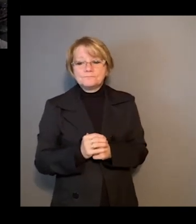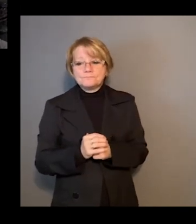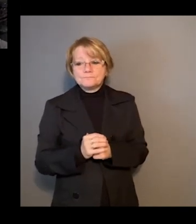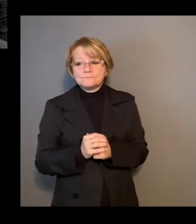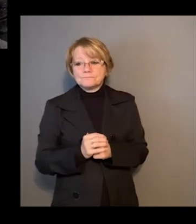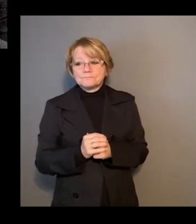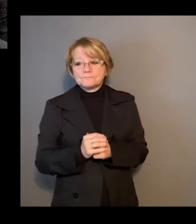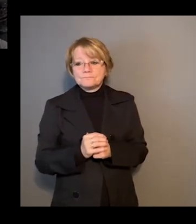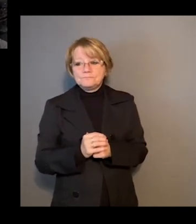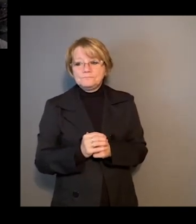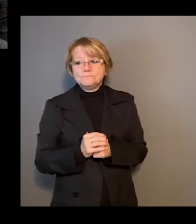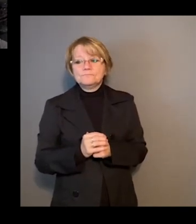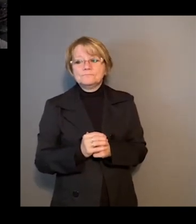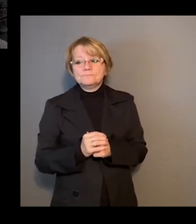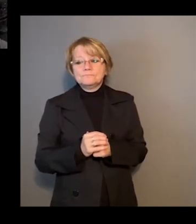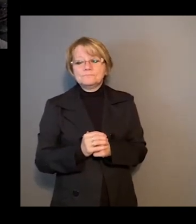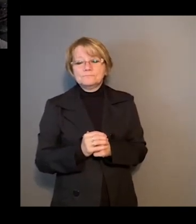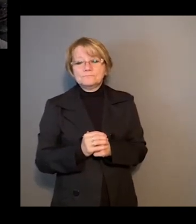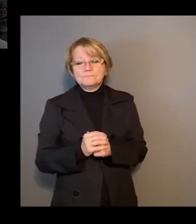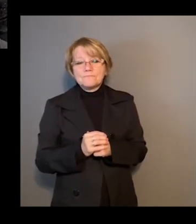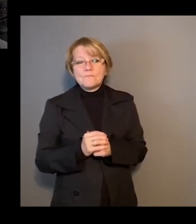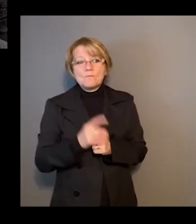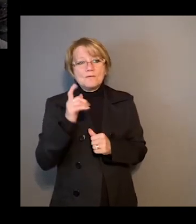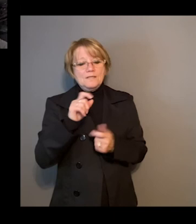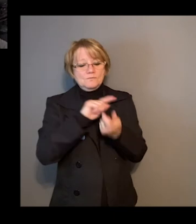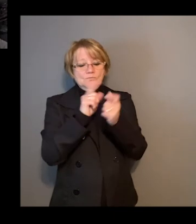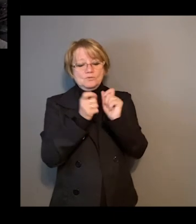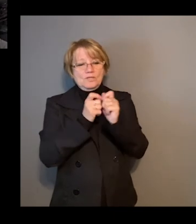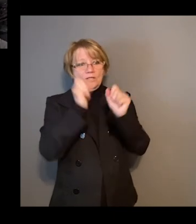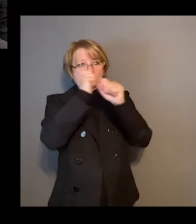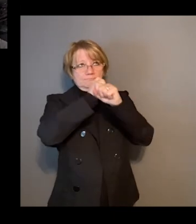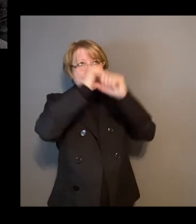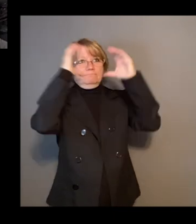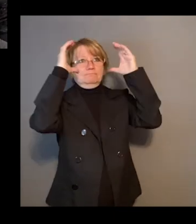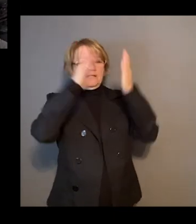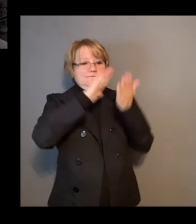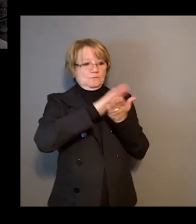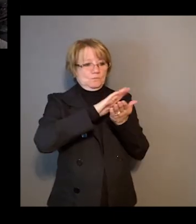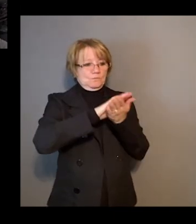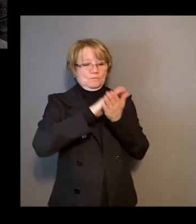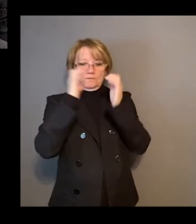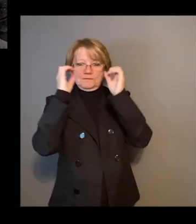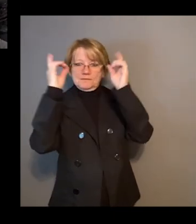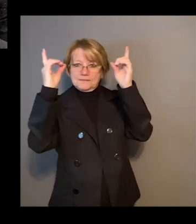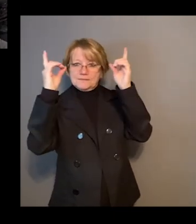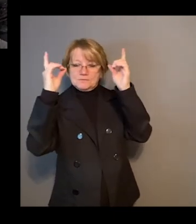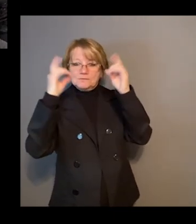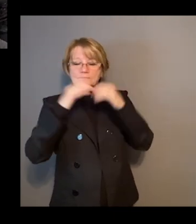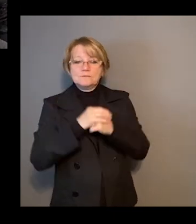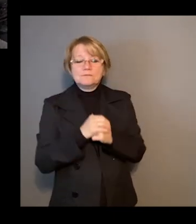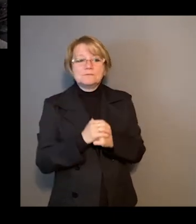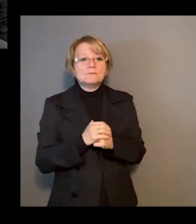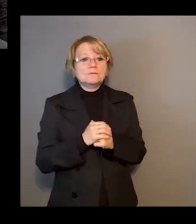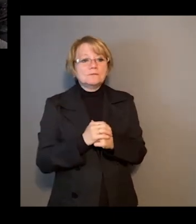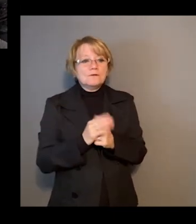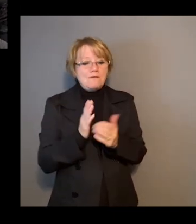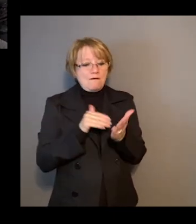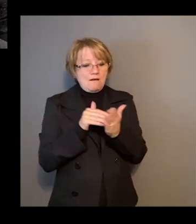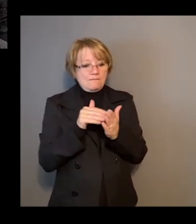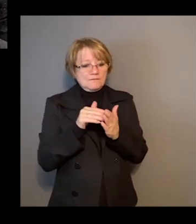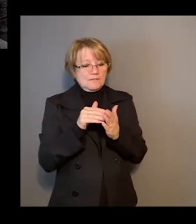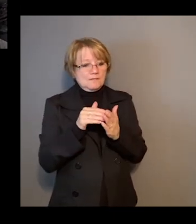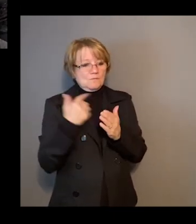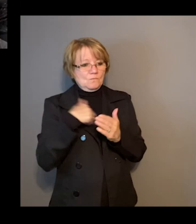conception of what school and education is for. You know, we're often too obsessed and assumed with the idea that, you